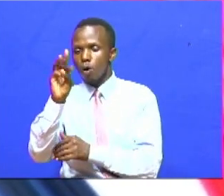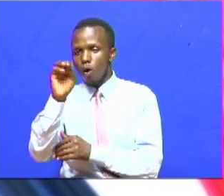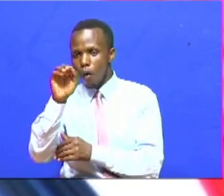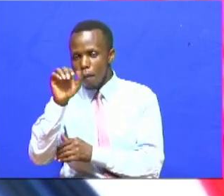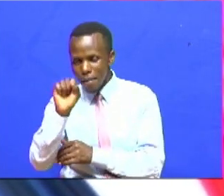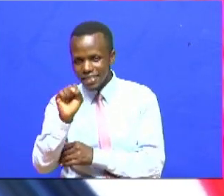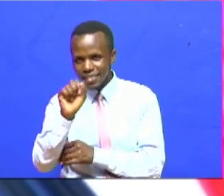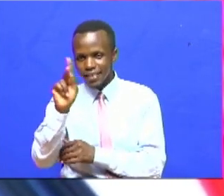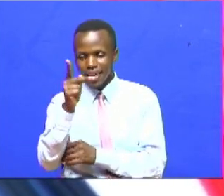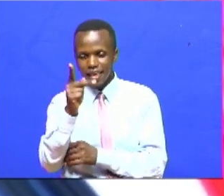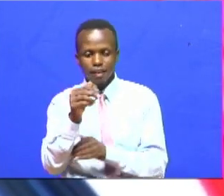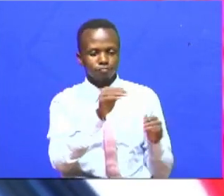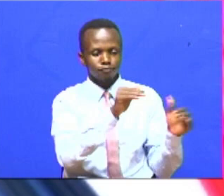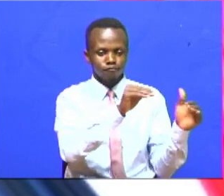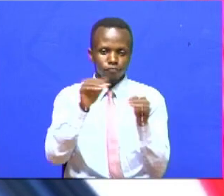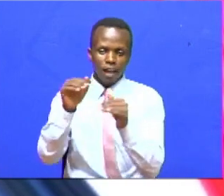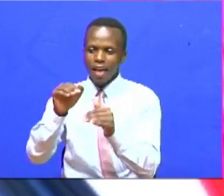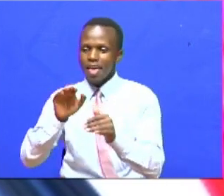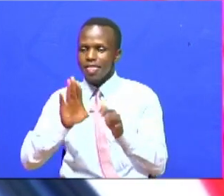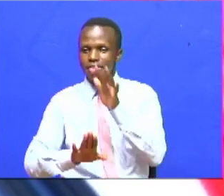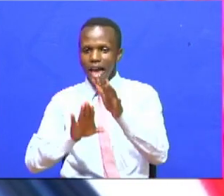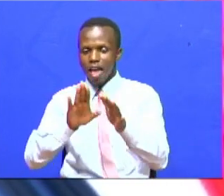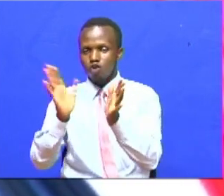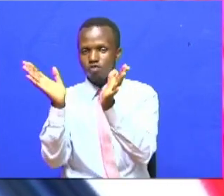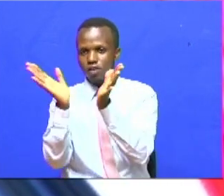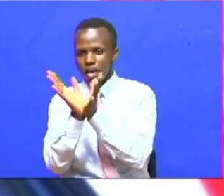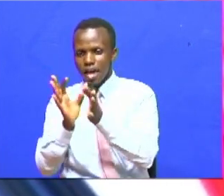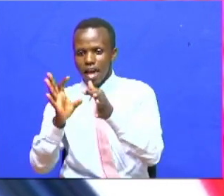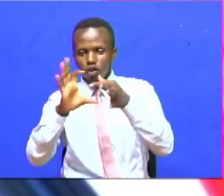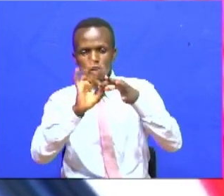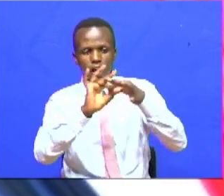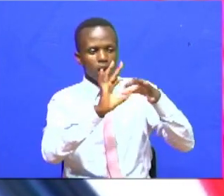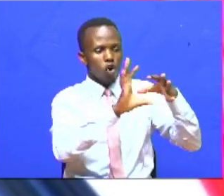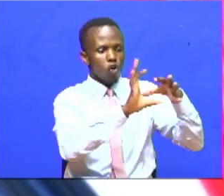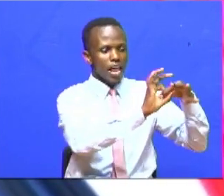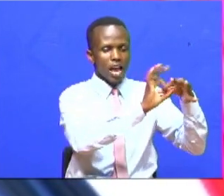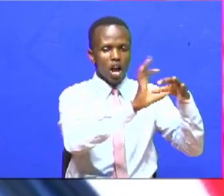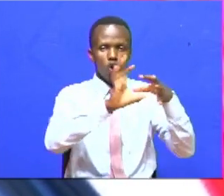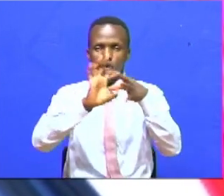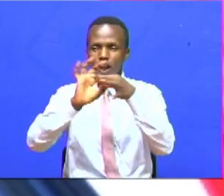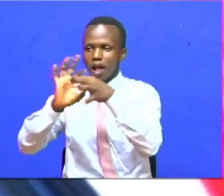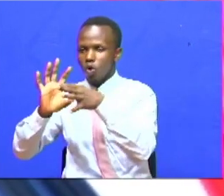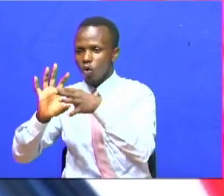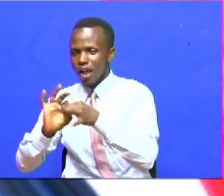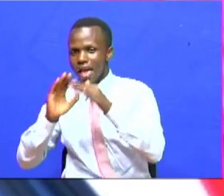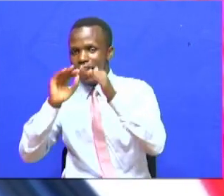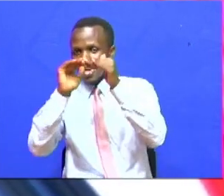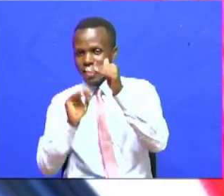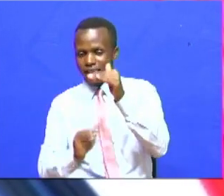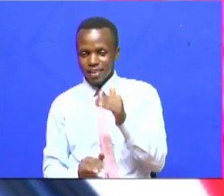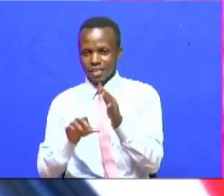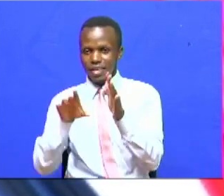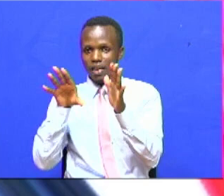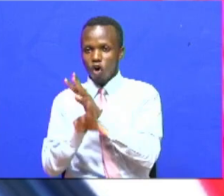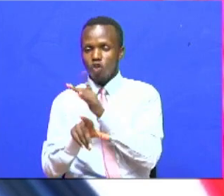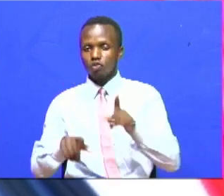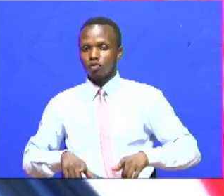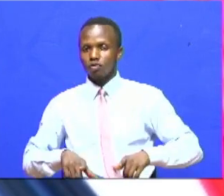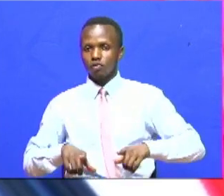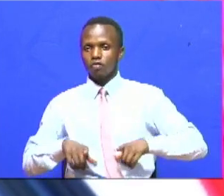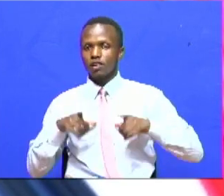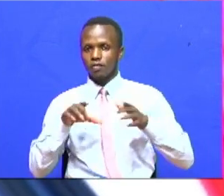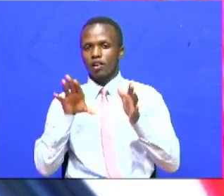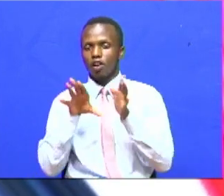Nyayo Stadium, ndio tuunganishe hii sehemu yote. Turaizishe usafiri ya wale